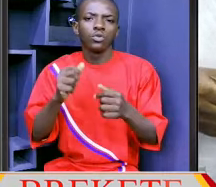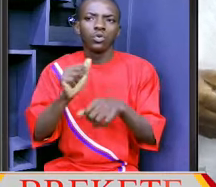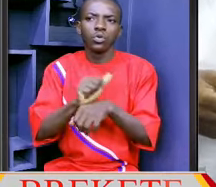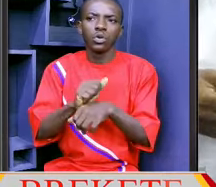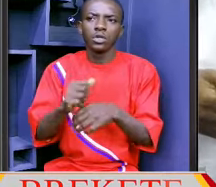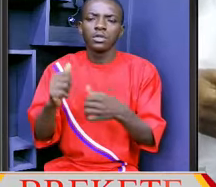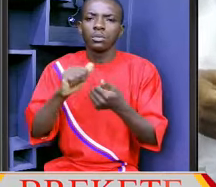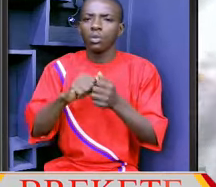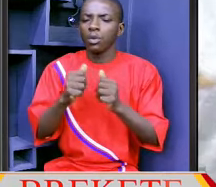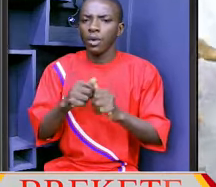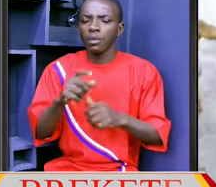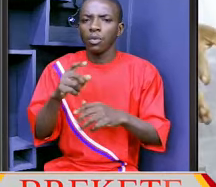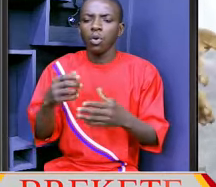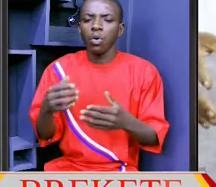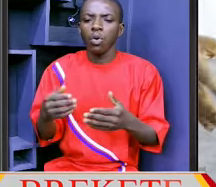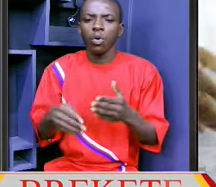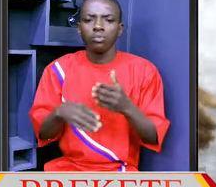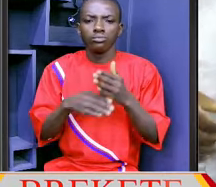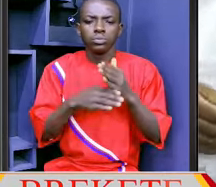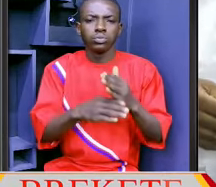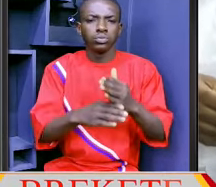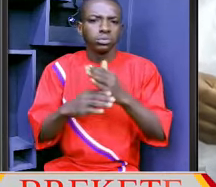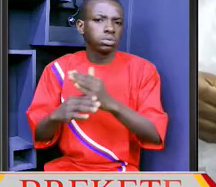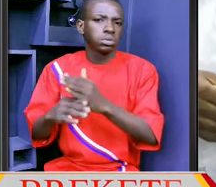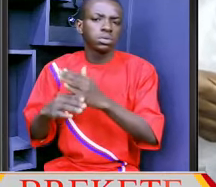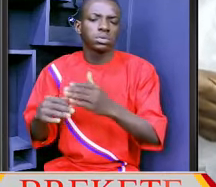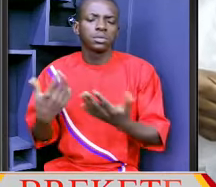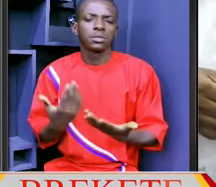problem. Hold up, go slow.